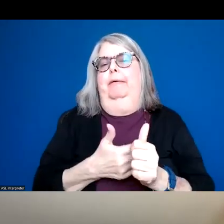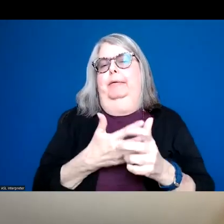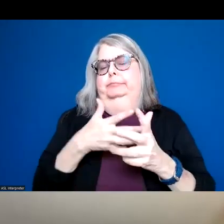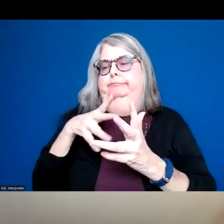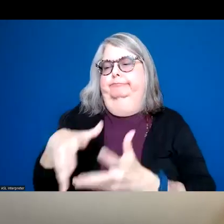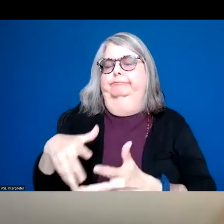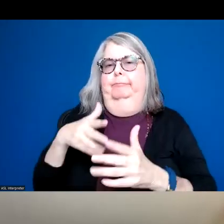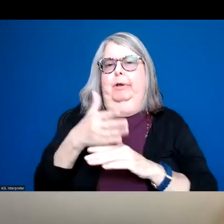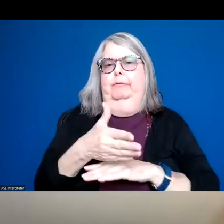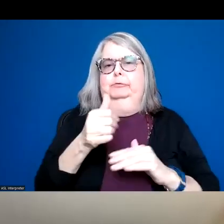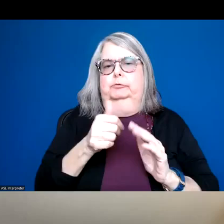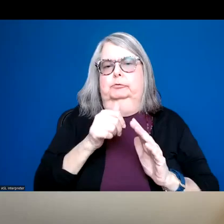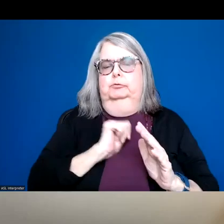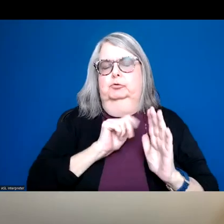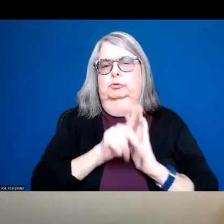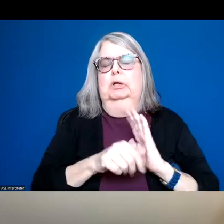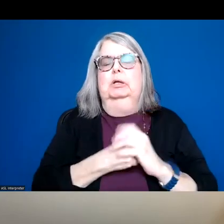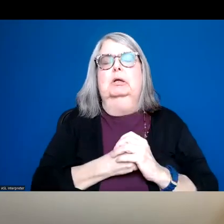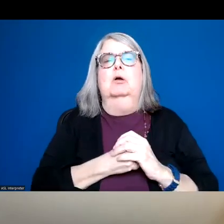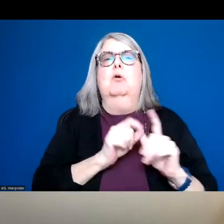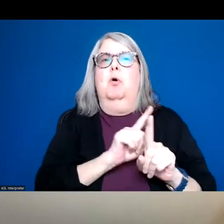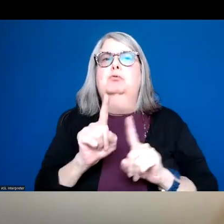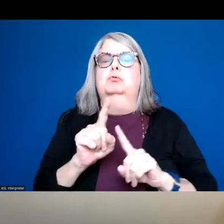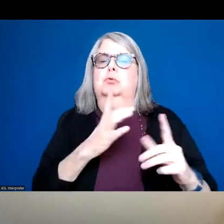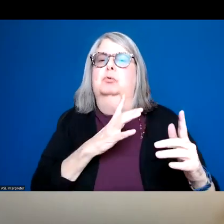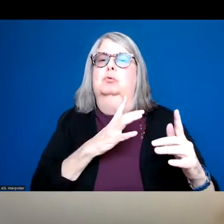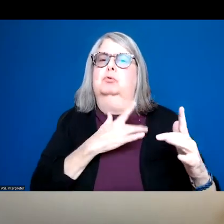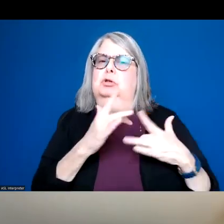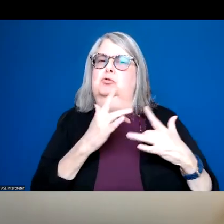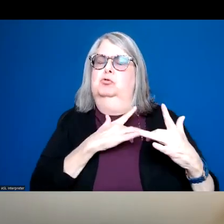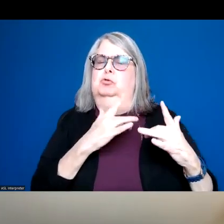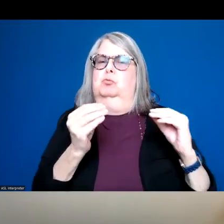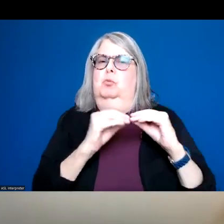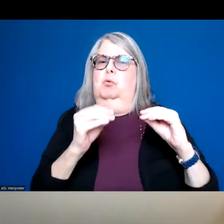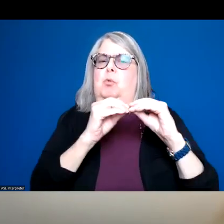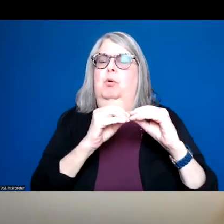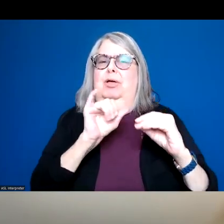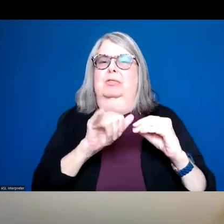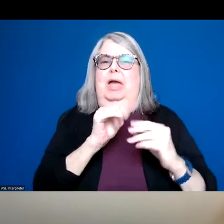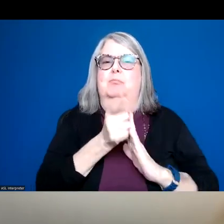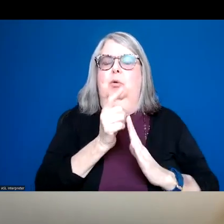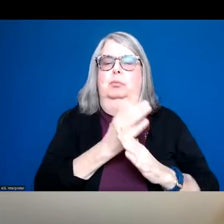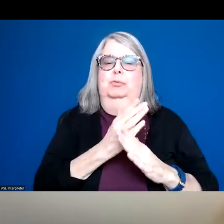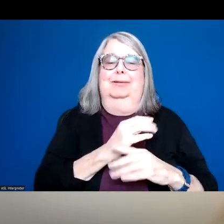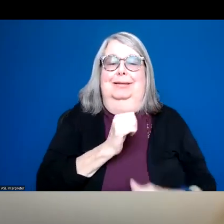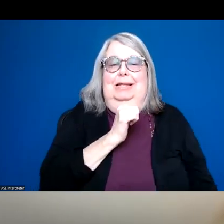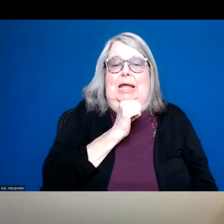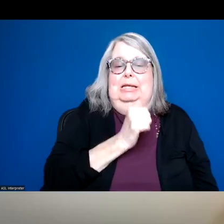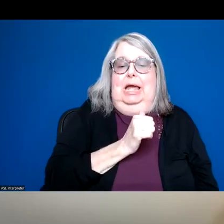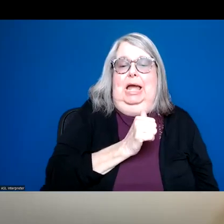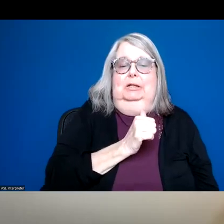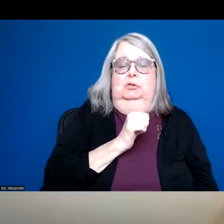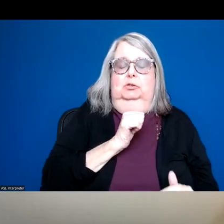and increasingly concerned about that moment between not the suicide prevention